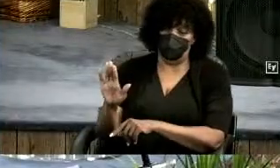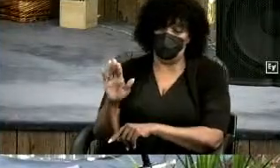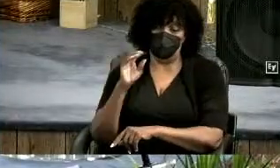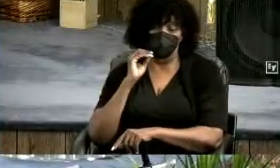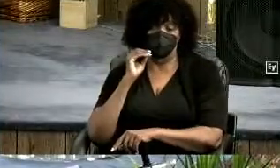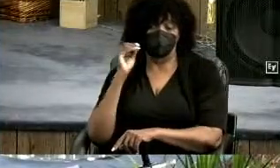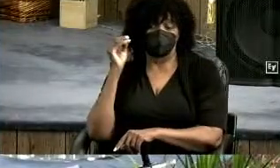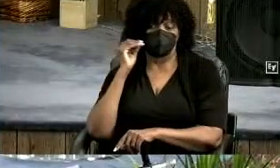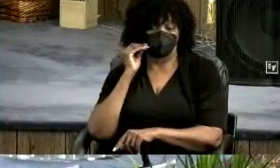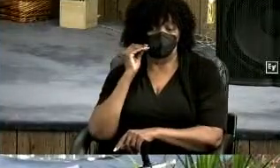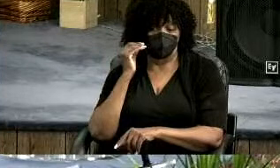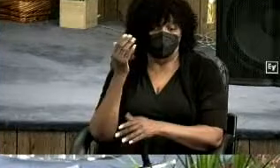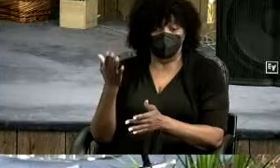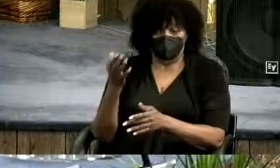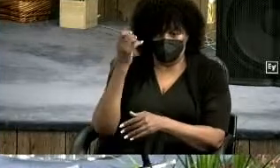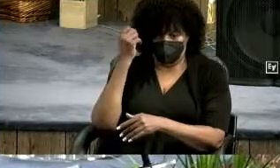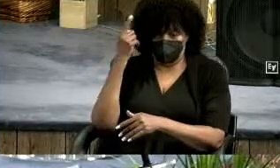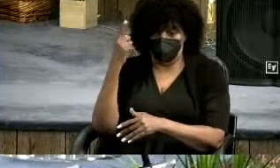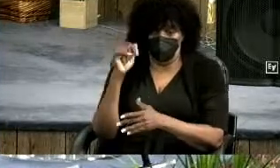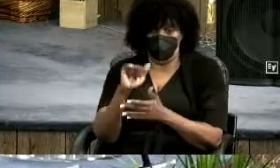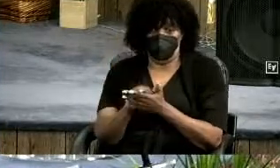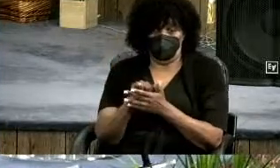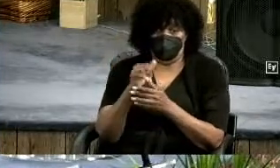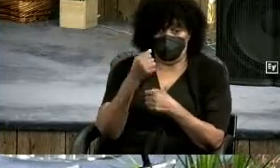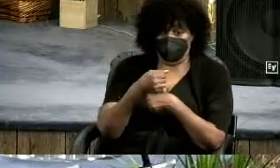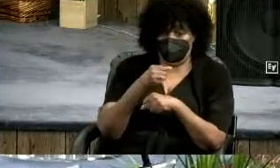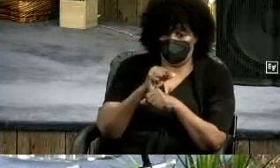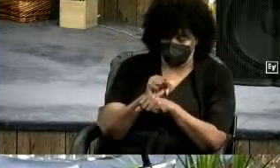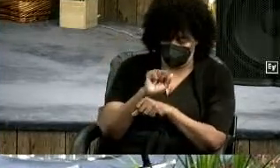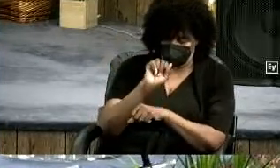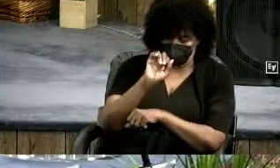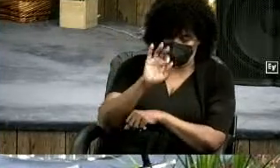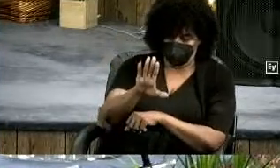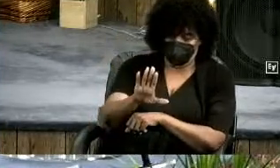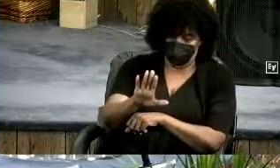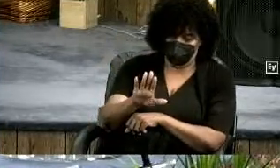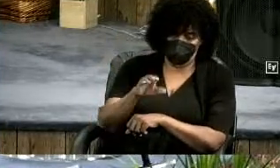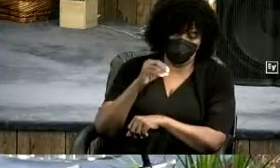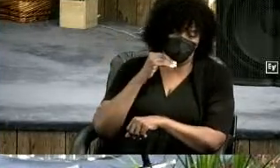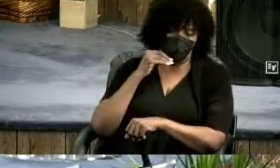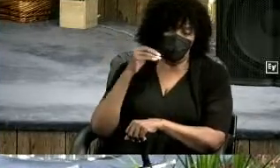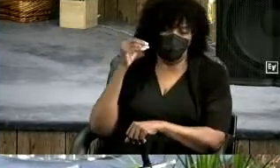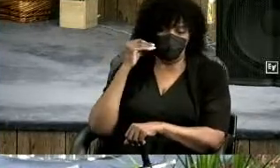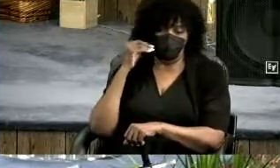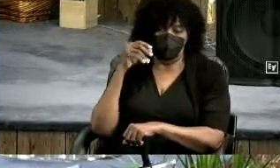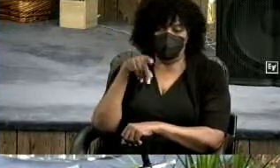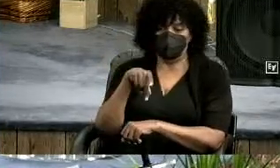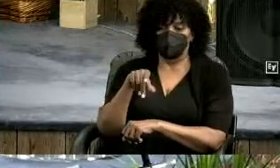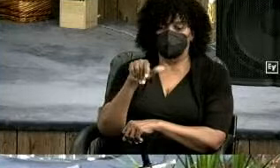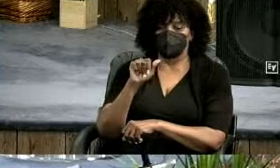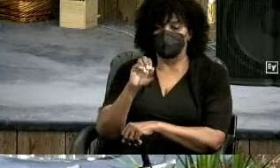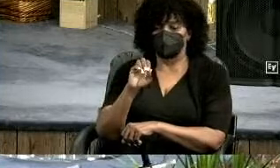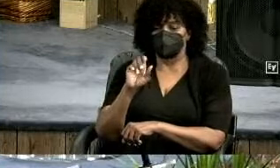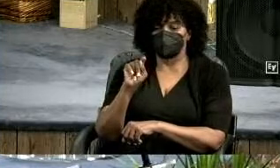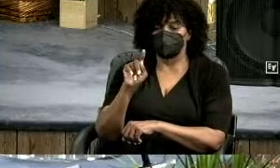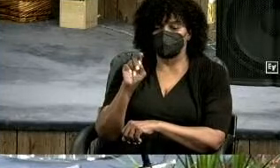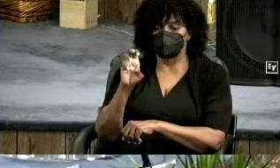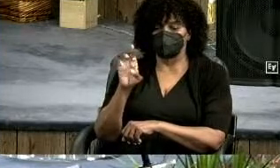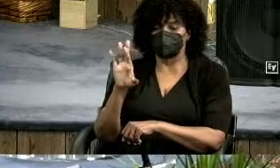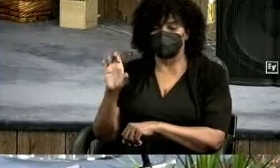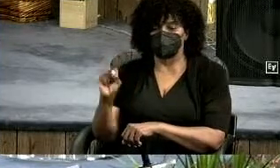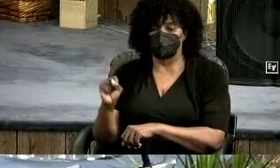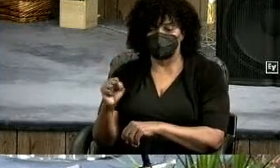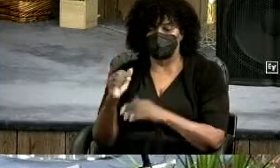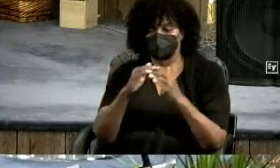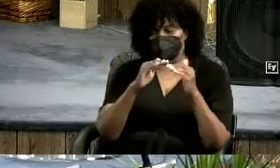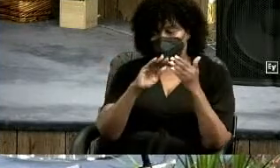And see, the key is, Sister Jolly, you got to make your house the potter's house. When Jesus comes in, you can't try to stay in